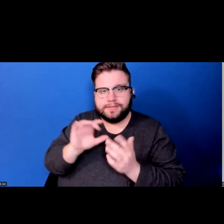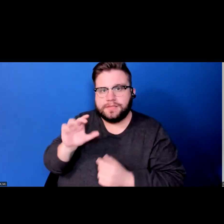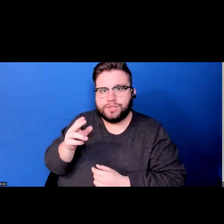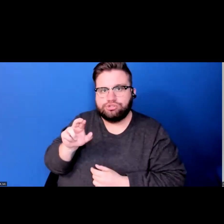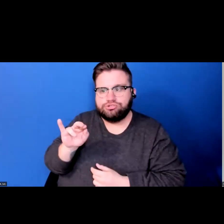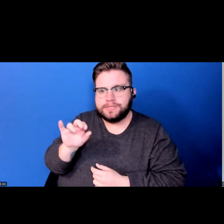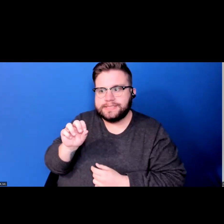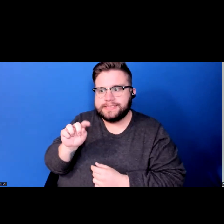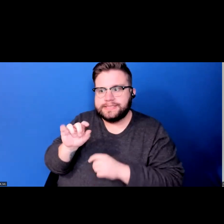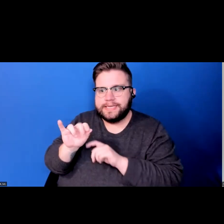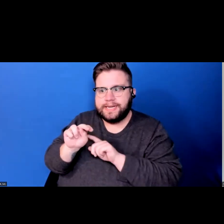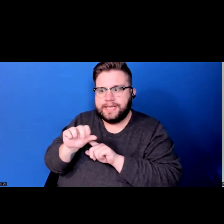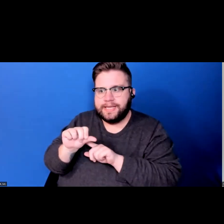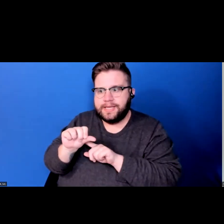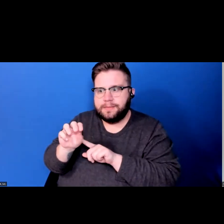the